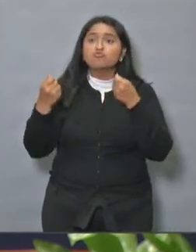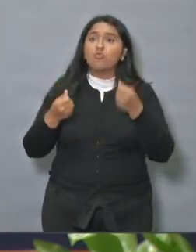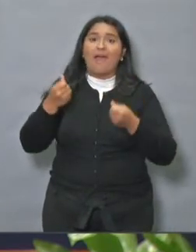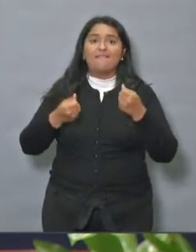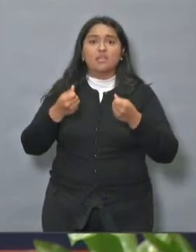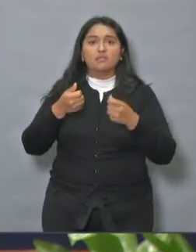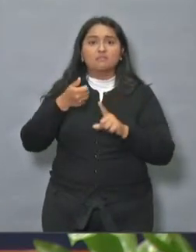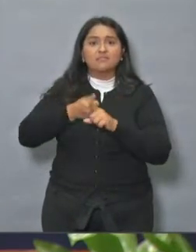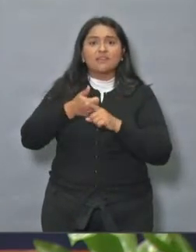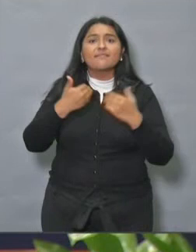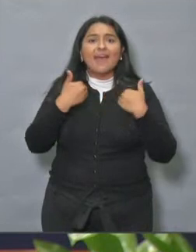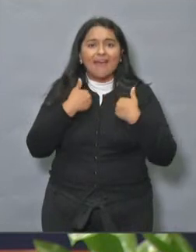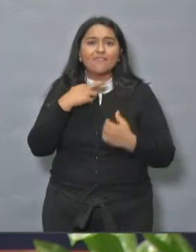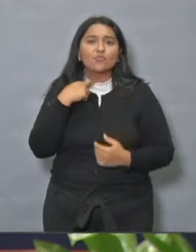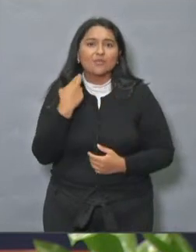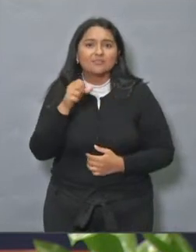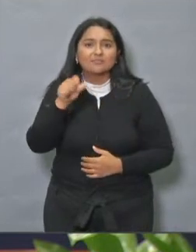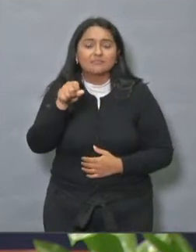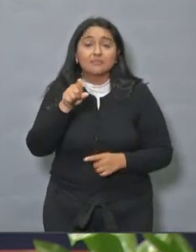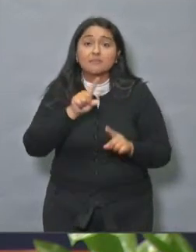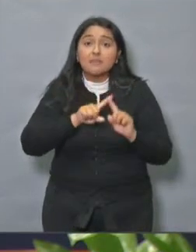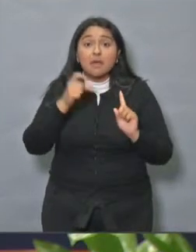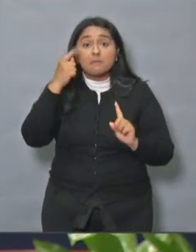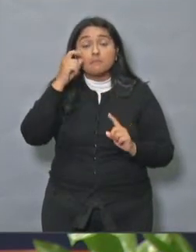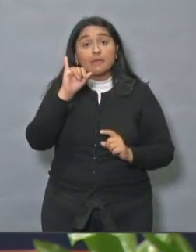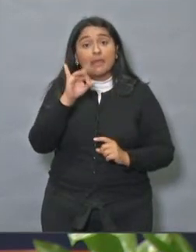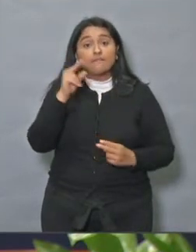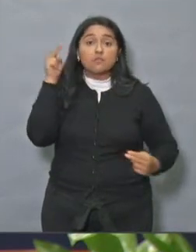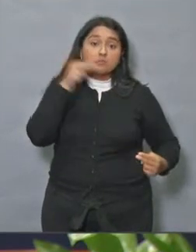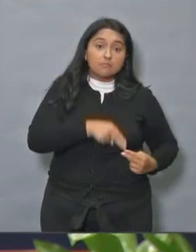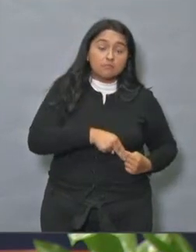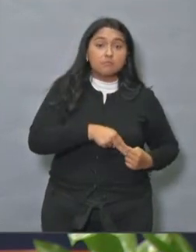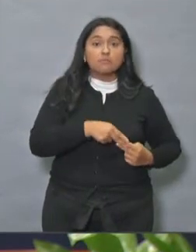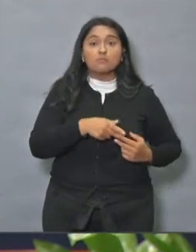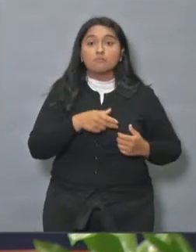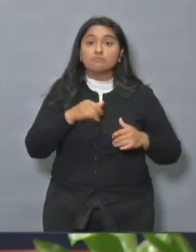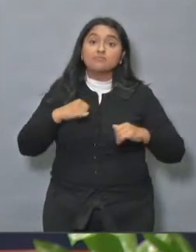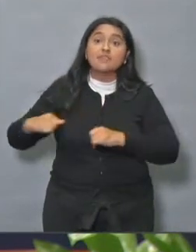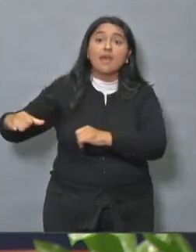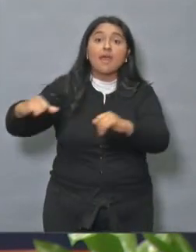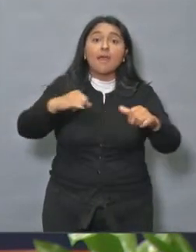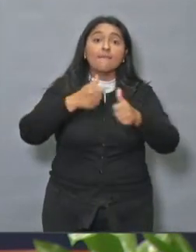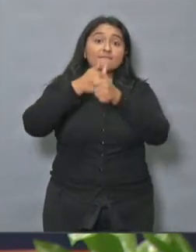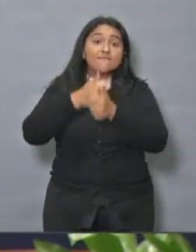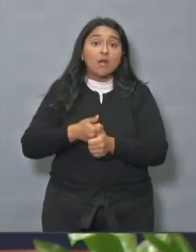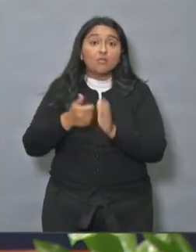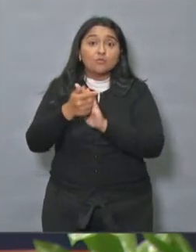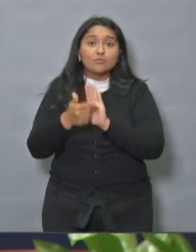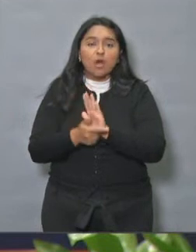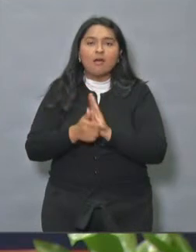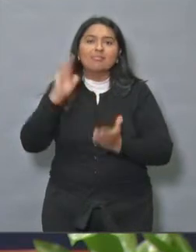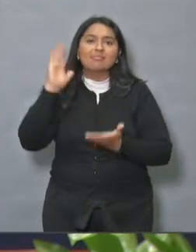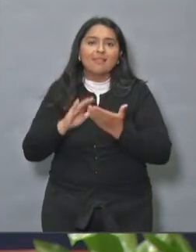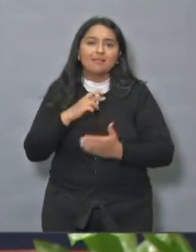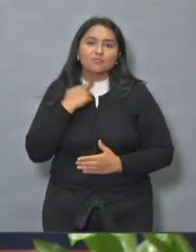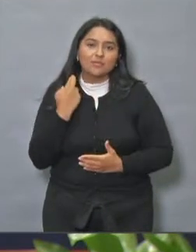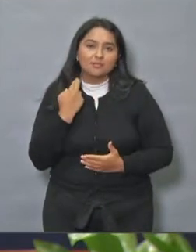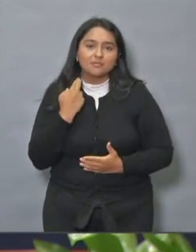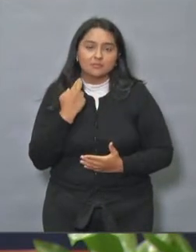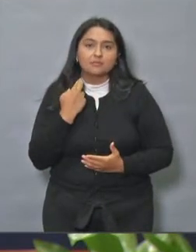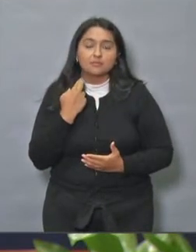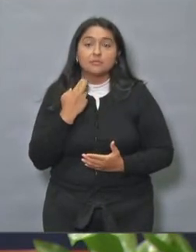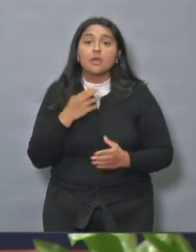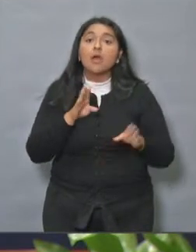inherent risks, but it is far less risky with each and every driver when they follow the same proven safety practices.